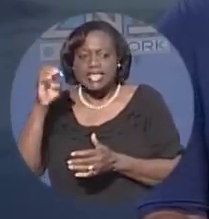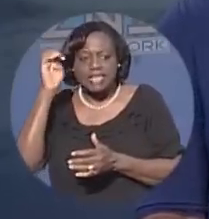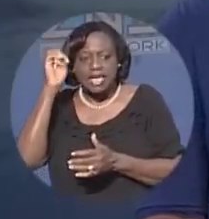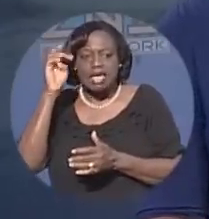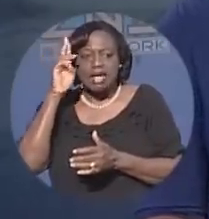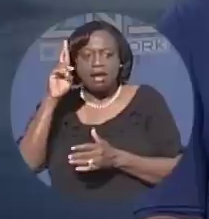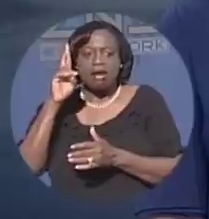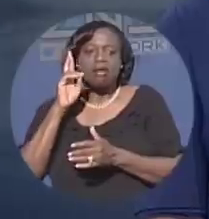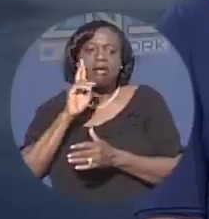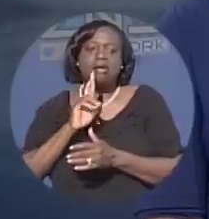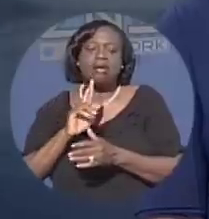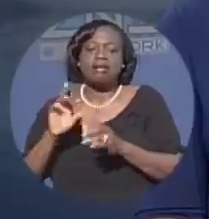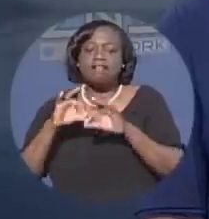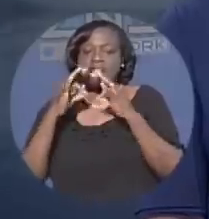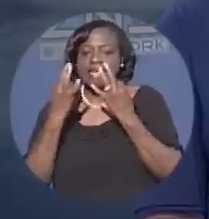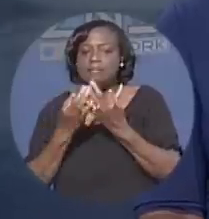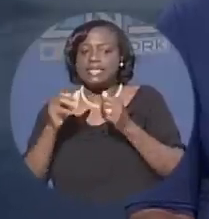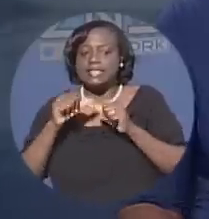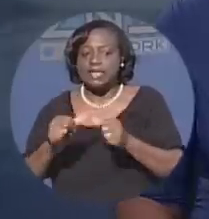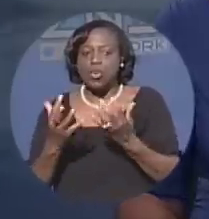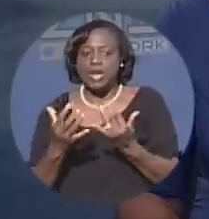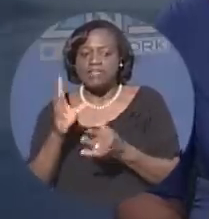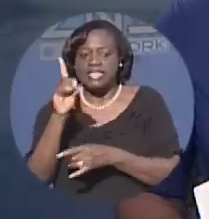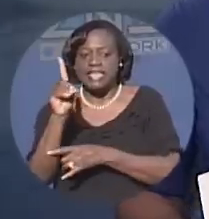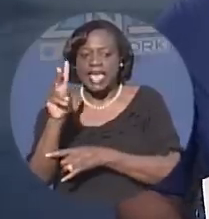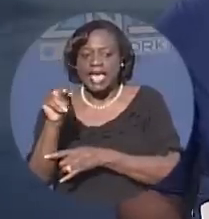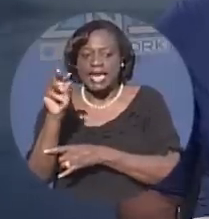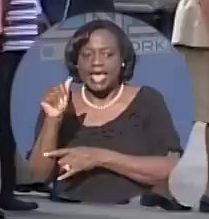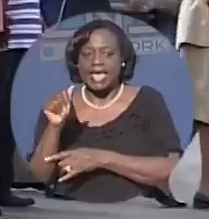for closure through the DNA results.